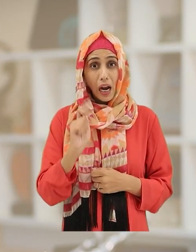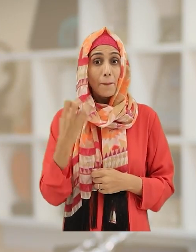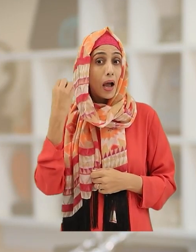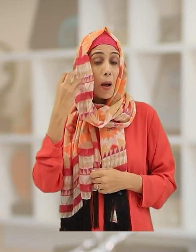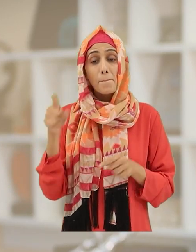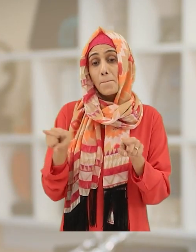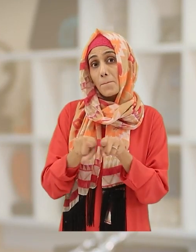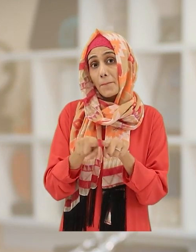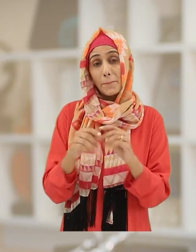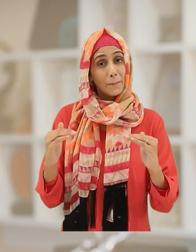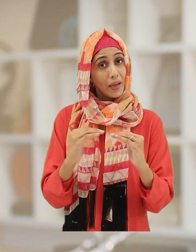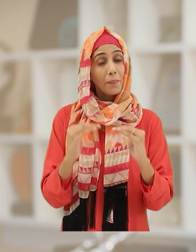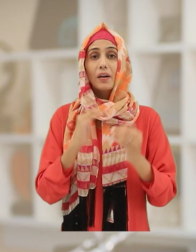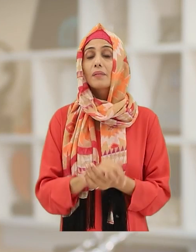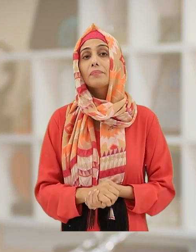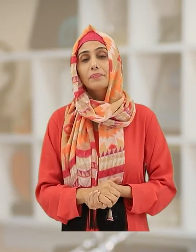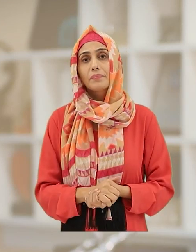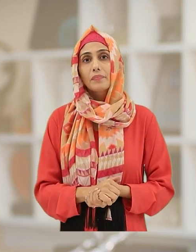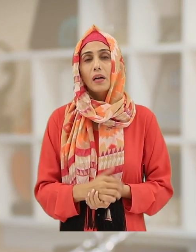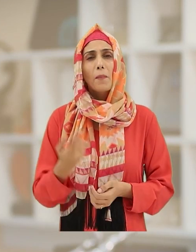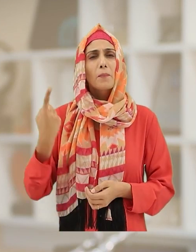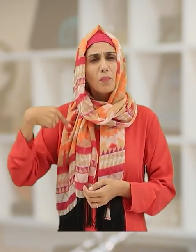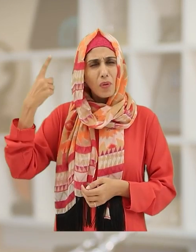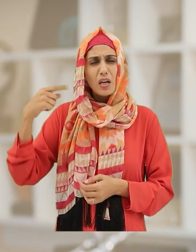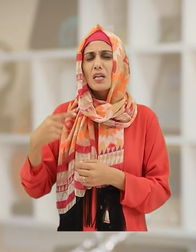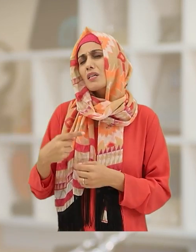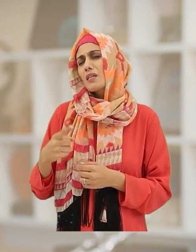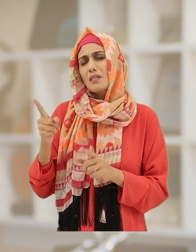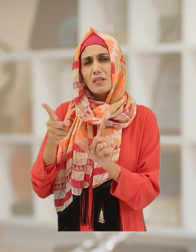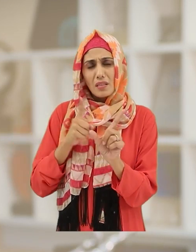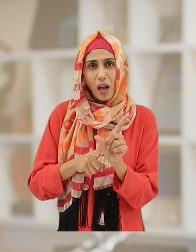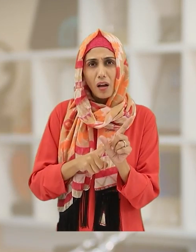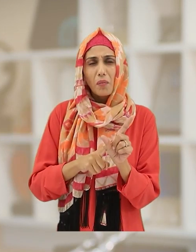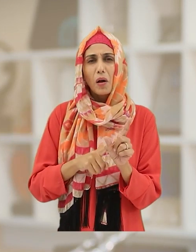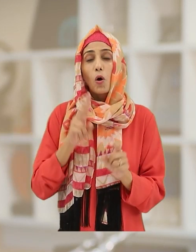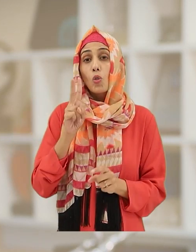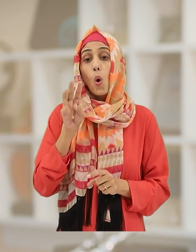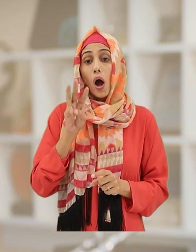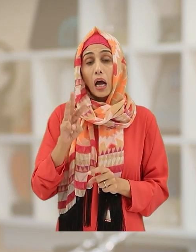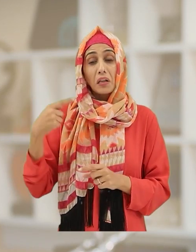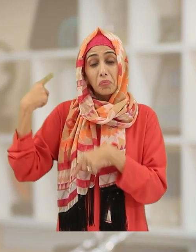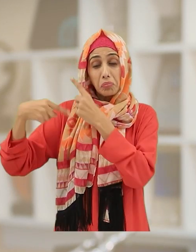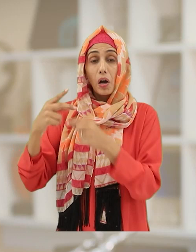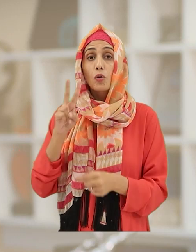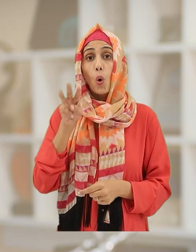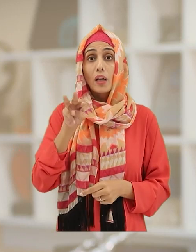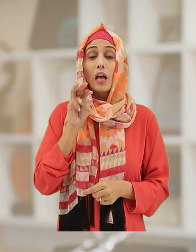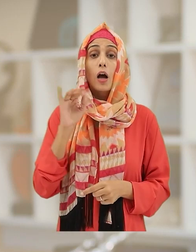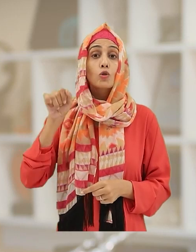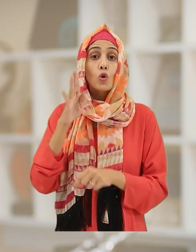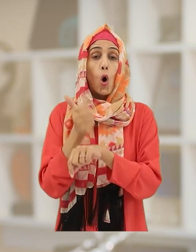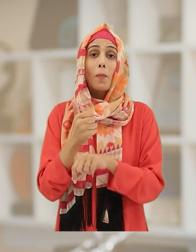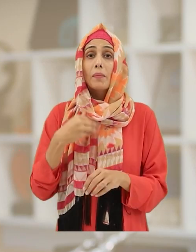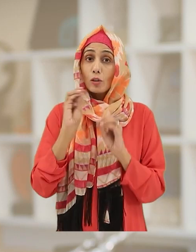a mainstream employee might do. And in the past few years, we've provided over 2,000 job placements. This is